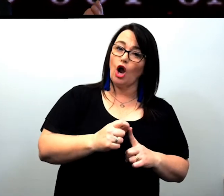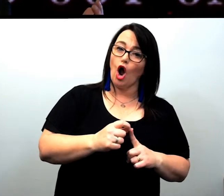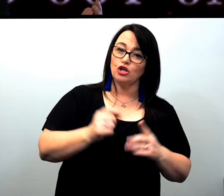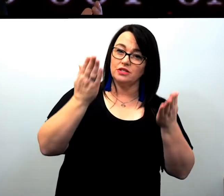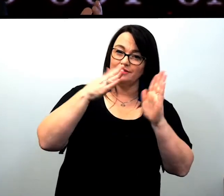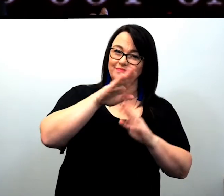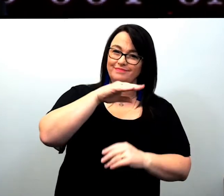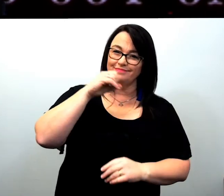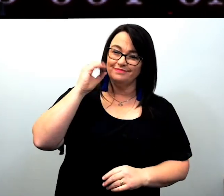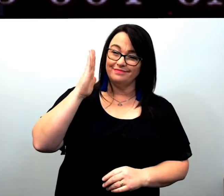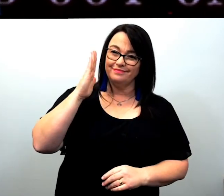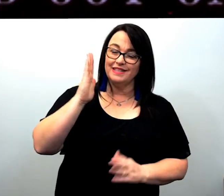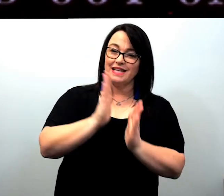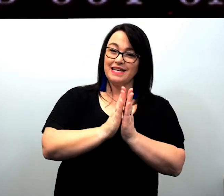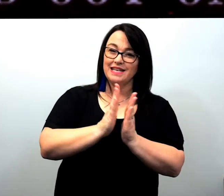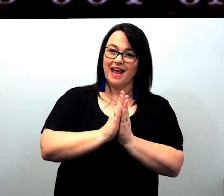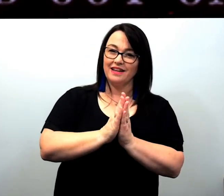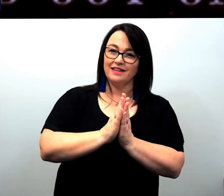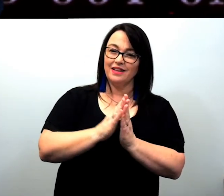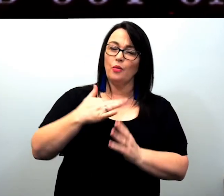Spirit. Wherever you are, come on.